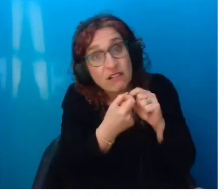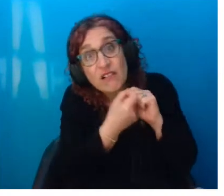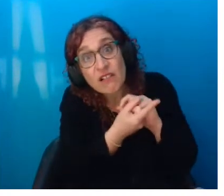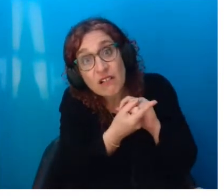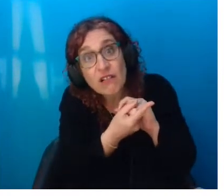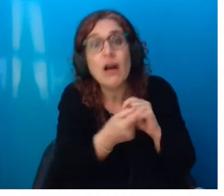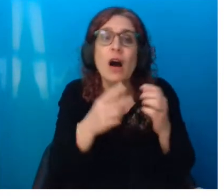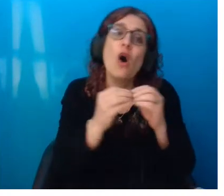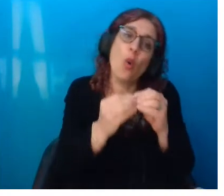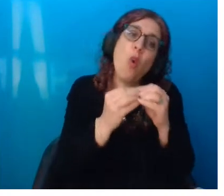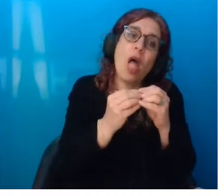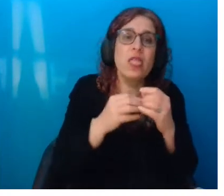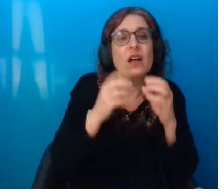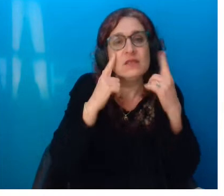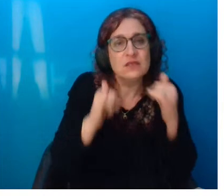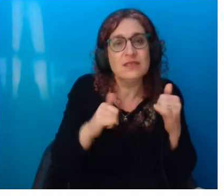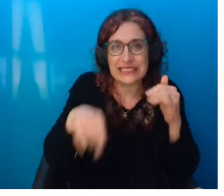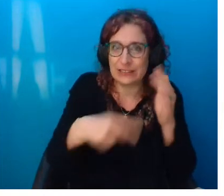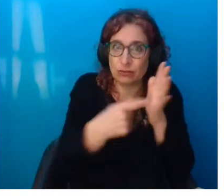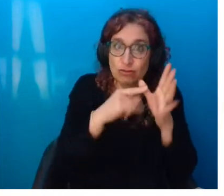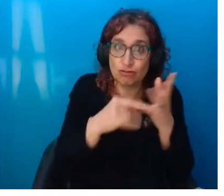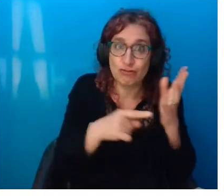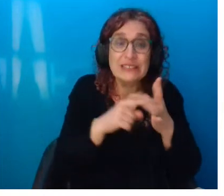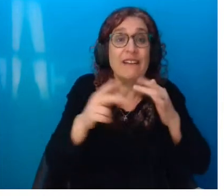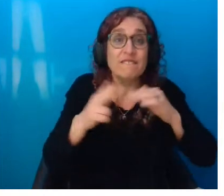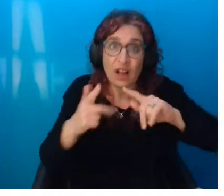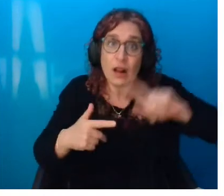I think that makes an awful lot of sense.